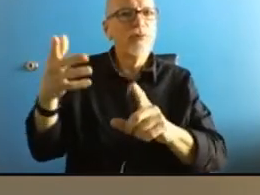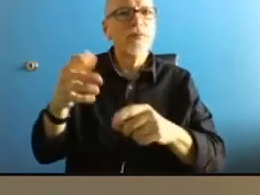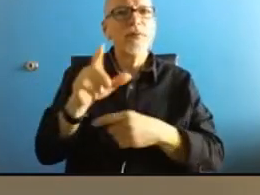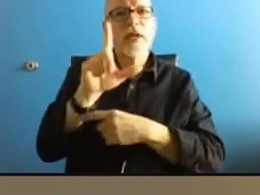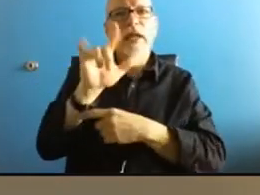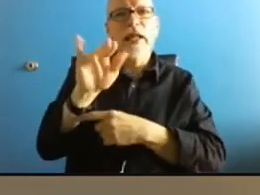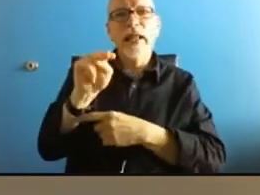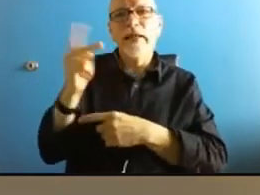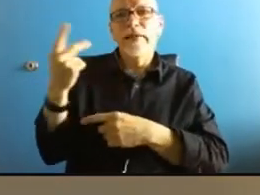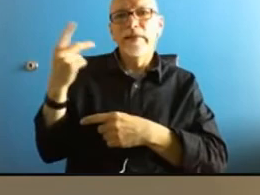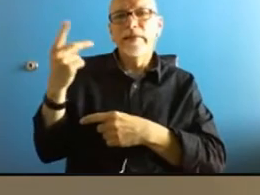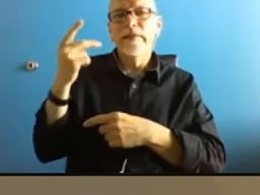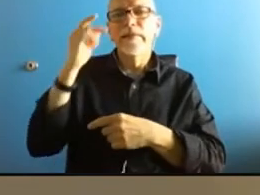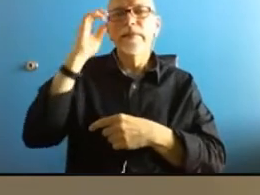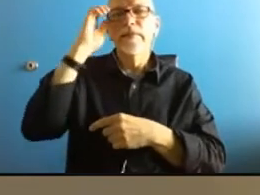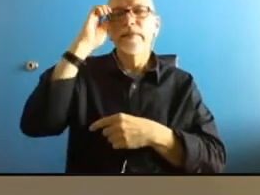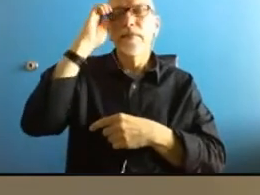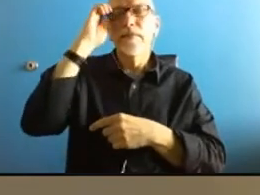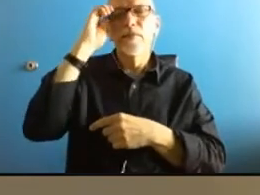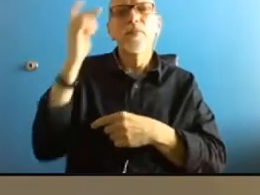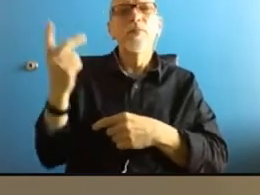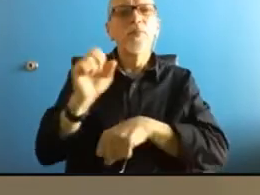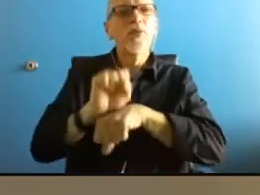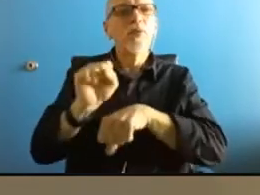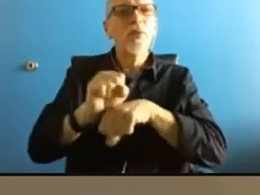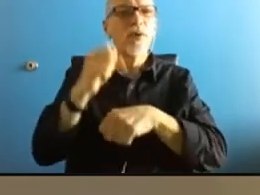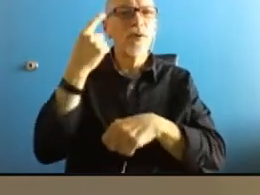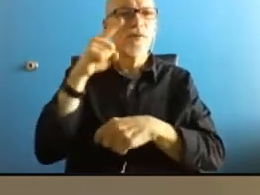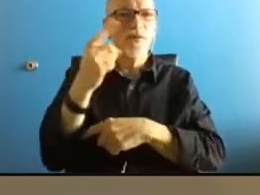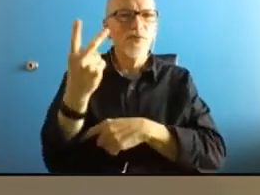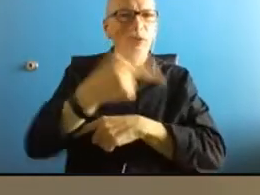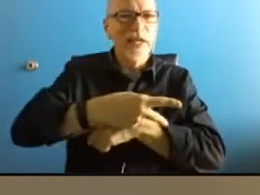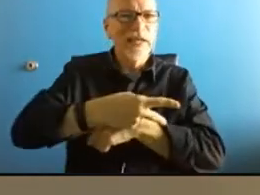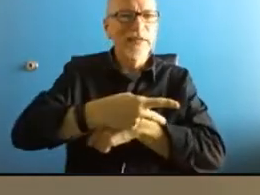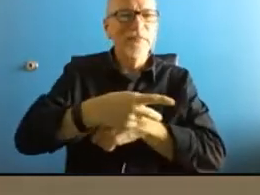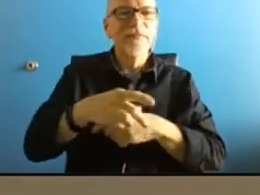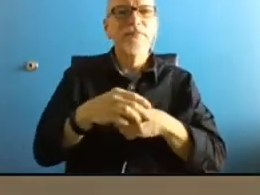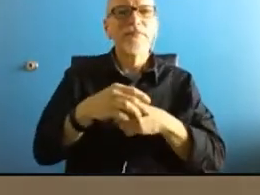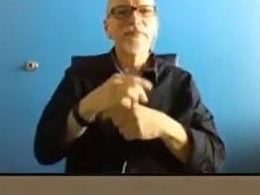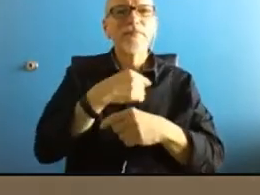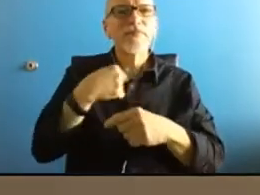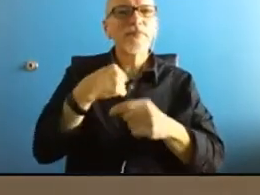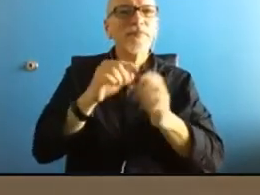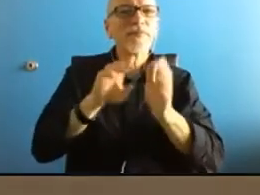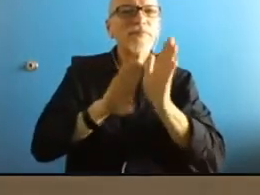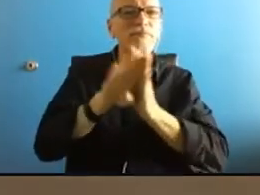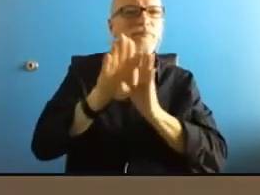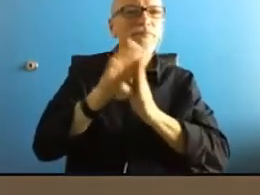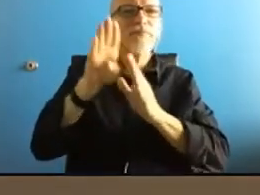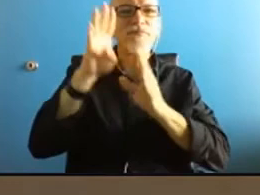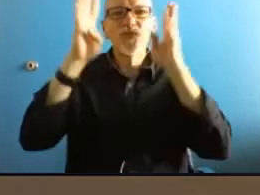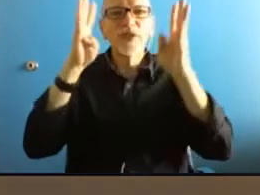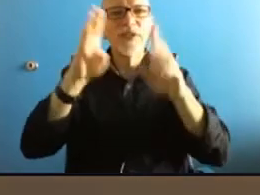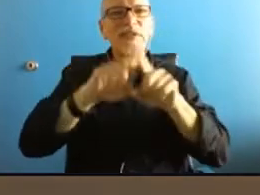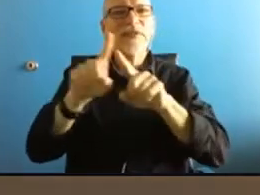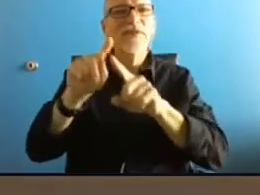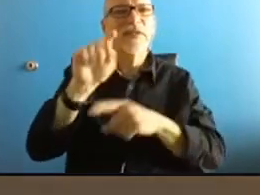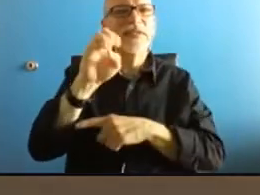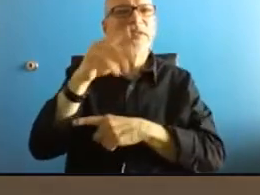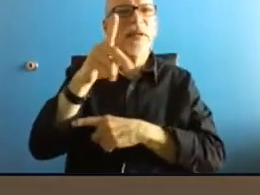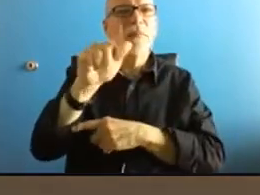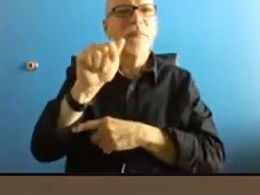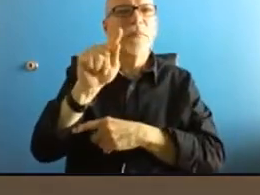I, we worked for 2 days, creating templates of,